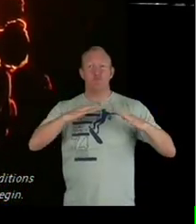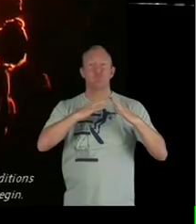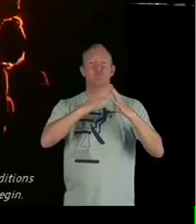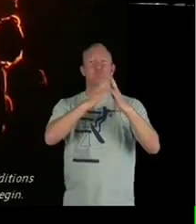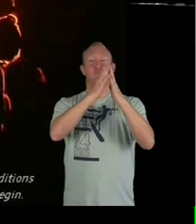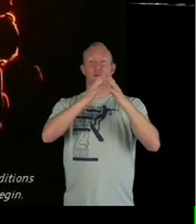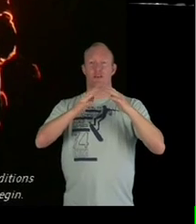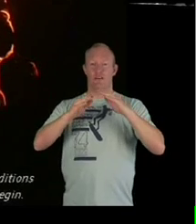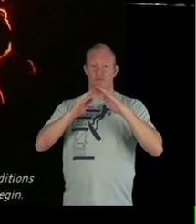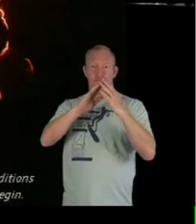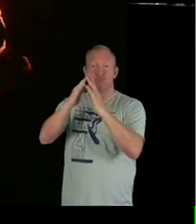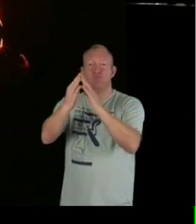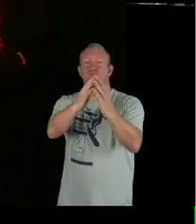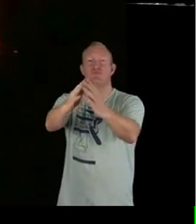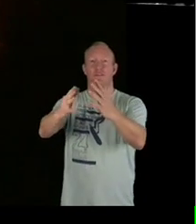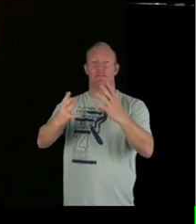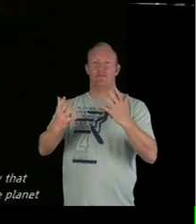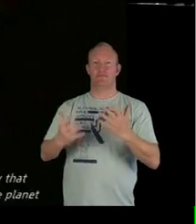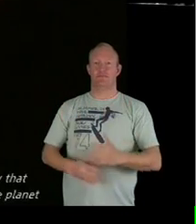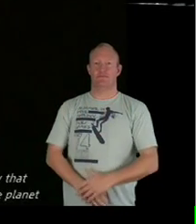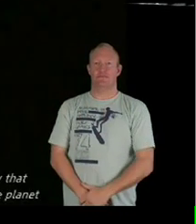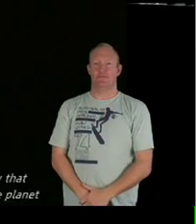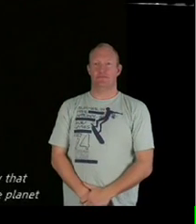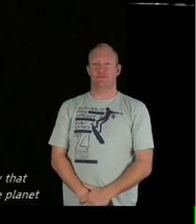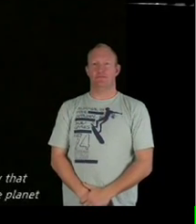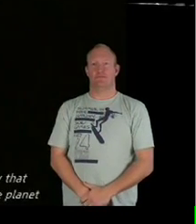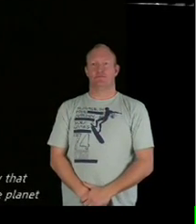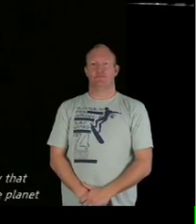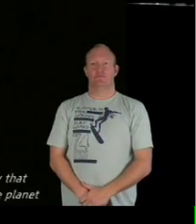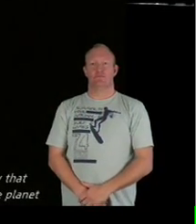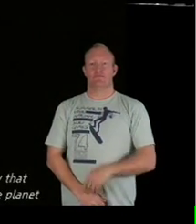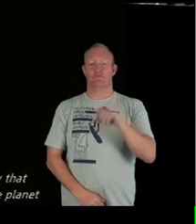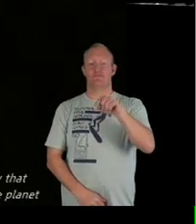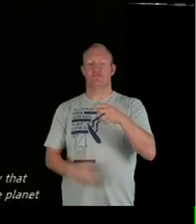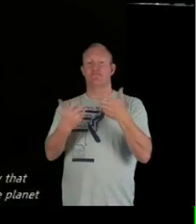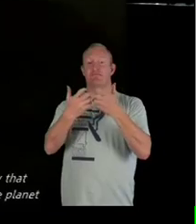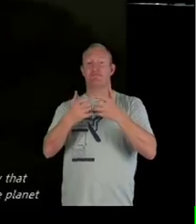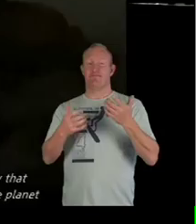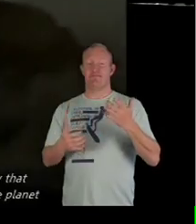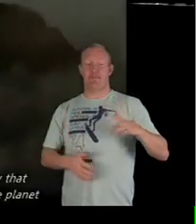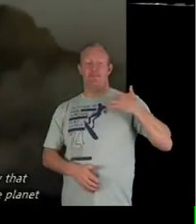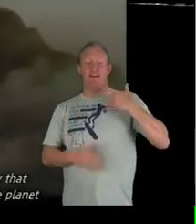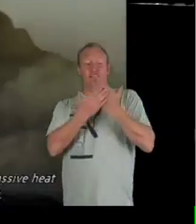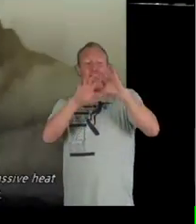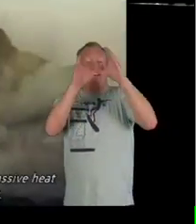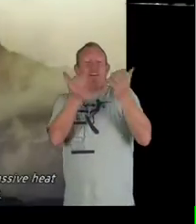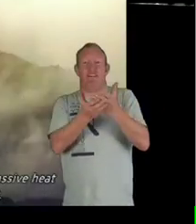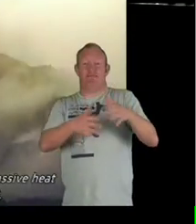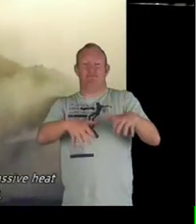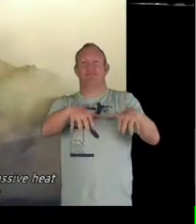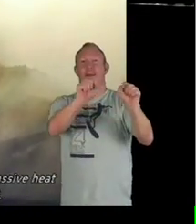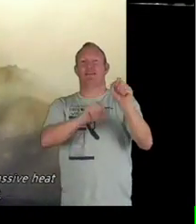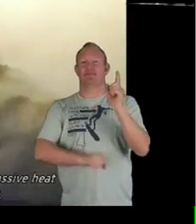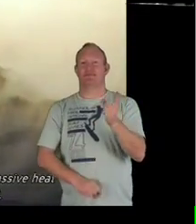on Earth to begin. In fact, you could say that the whole history of the planet has been driven